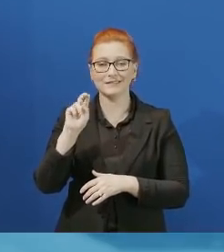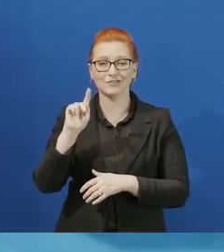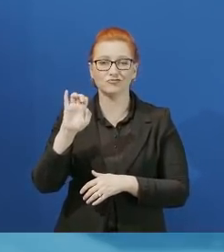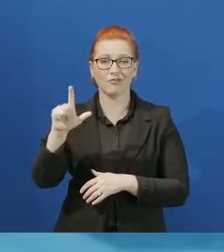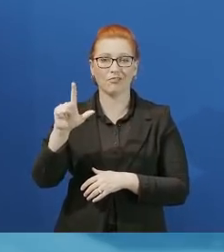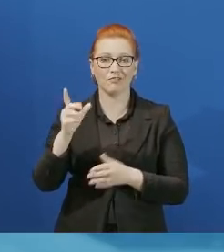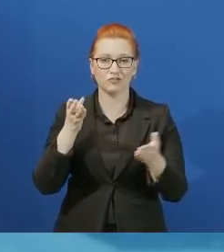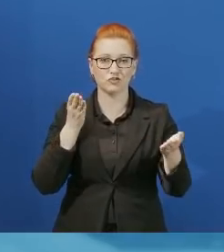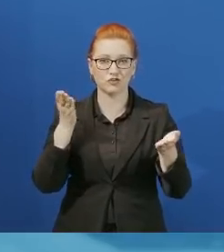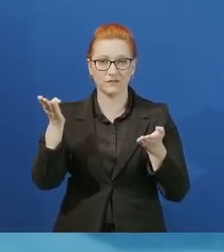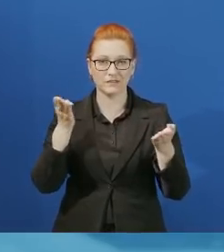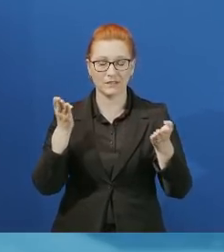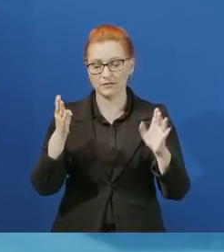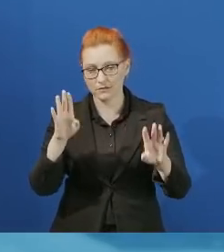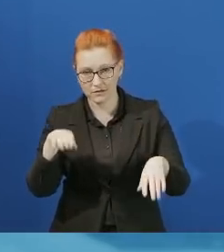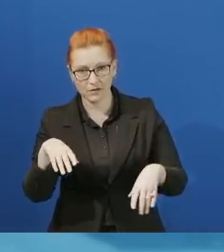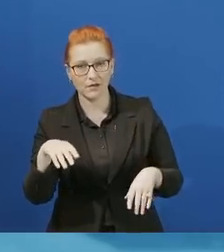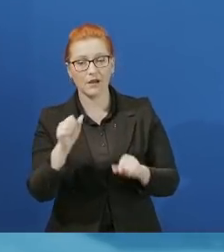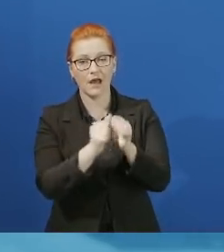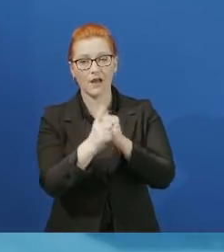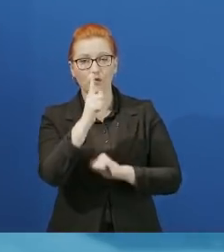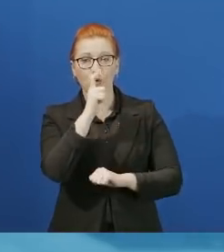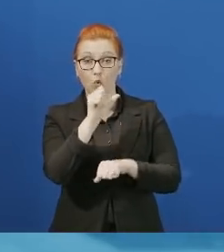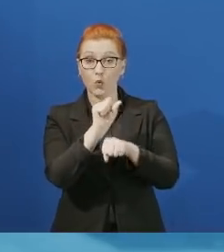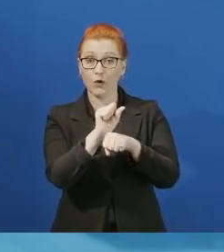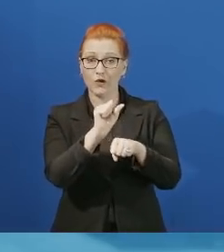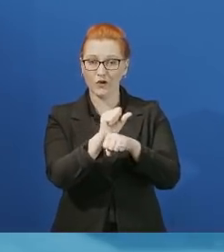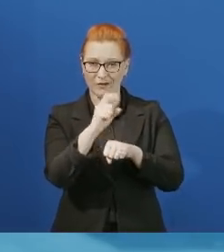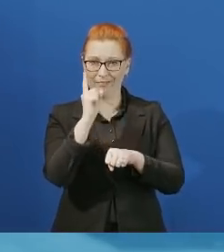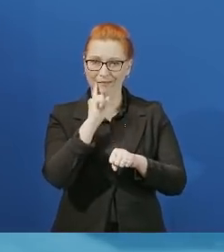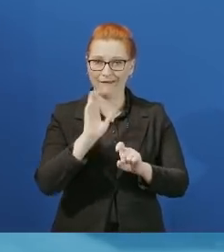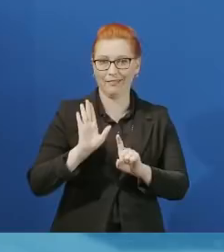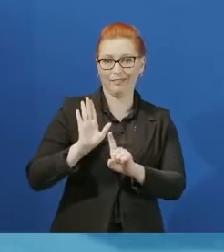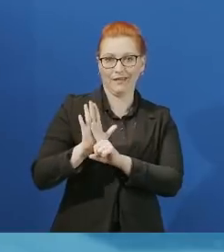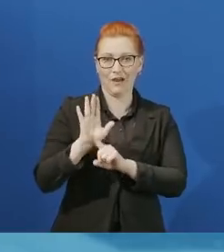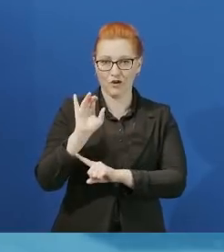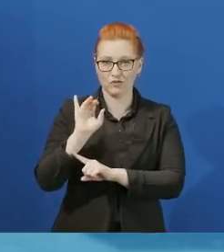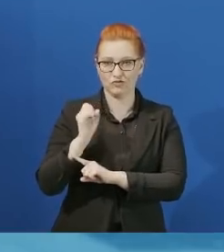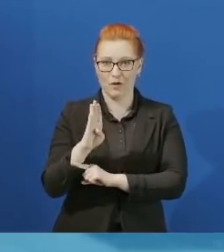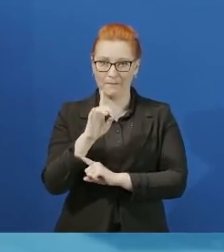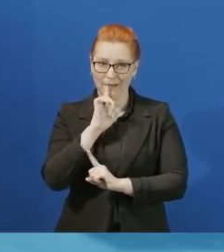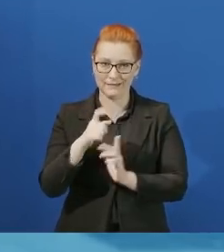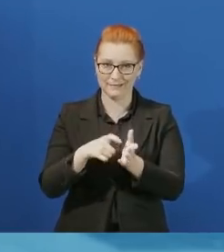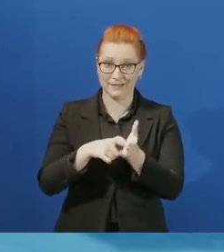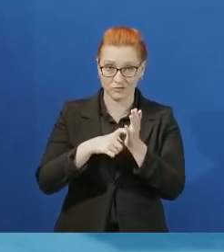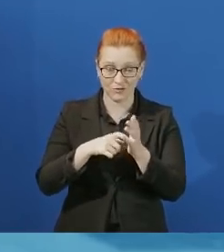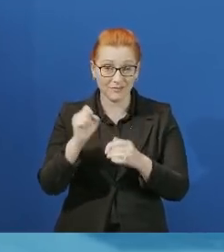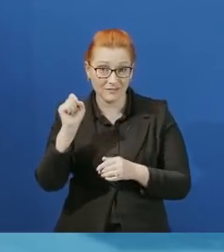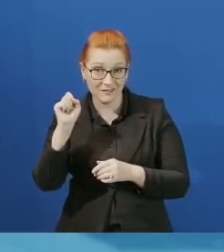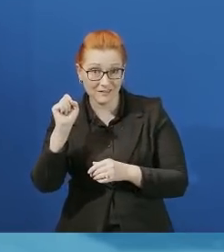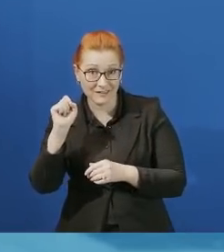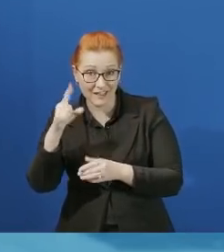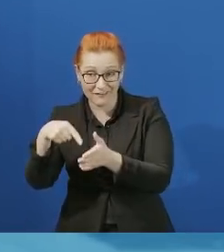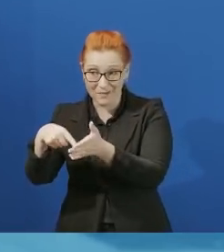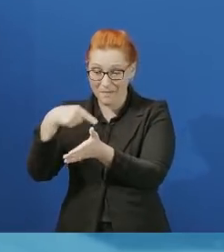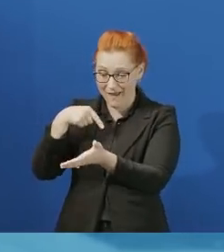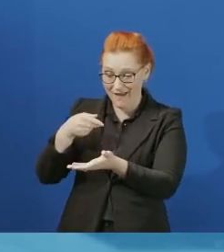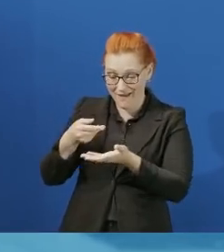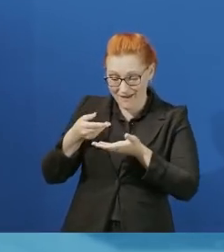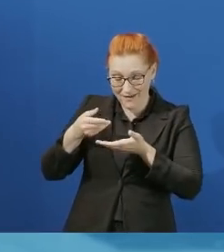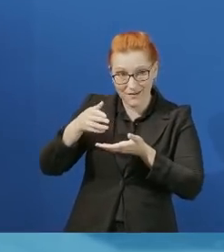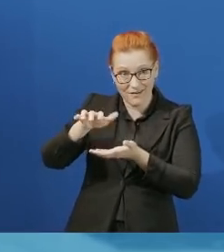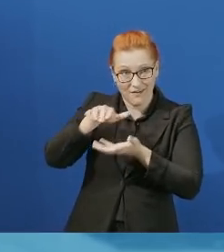that job as essential, especially if it's what feeds their family. And eventually we're going to turn that dial and